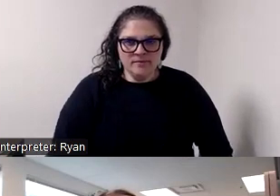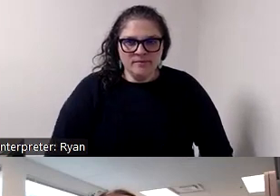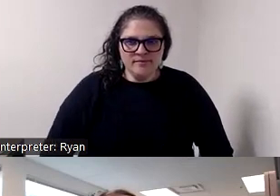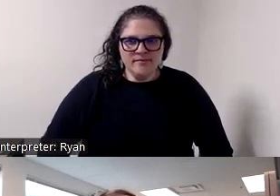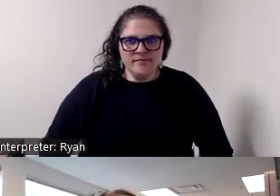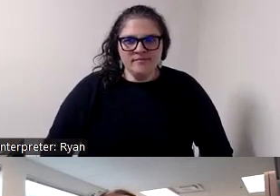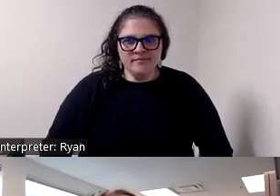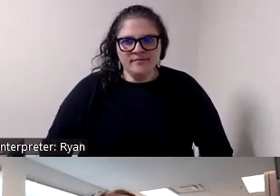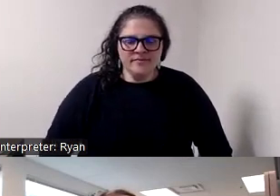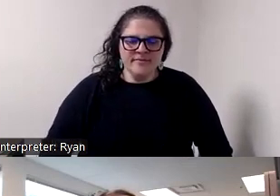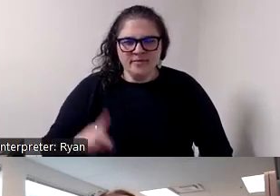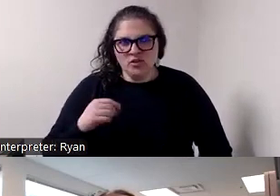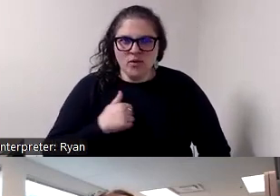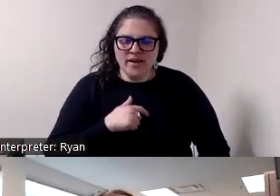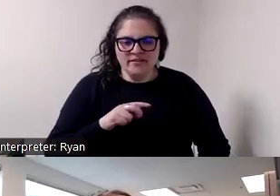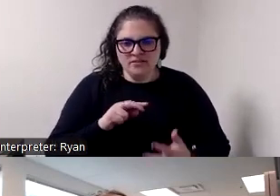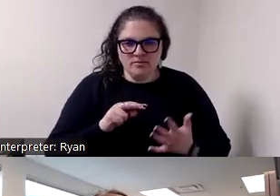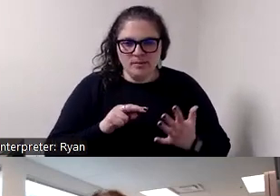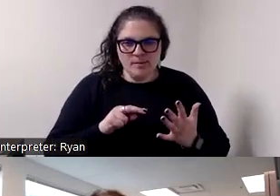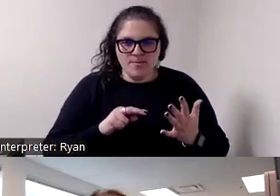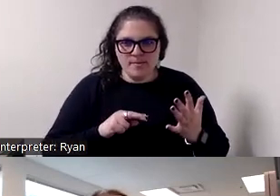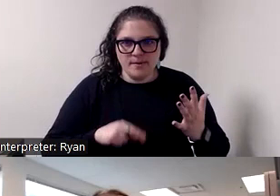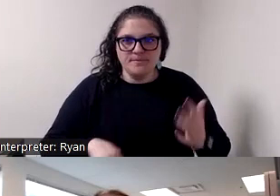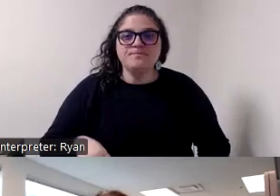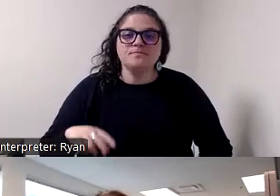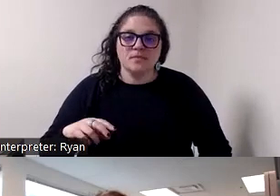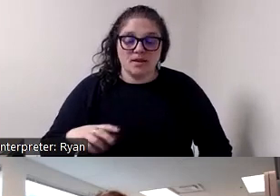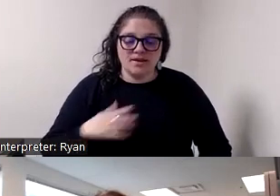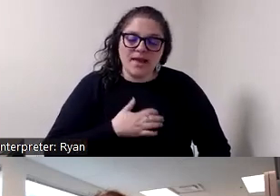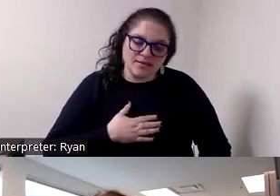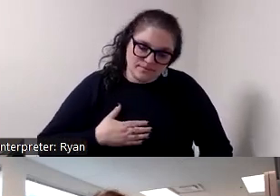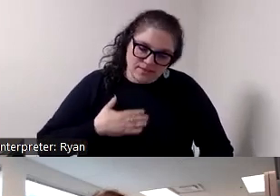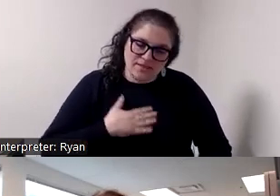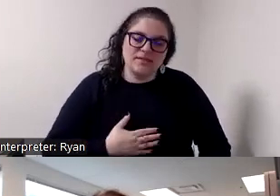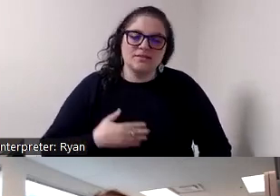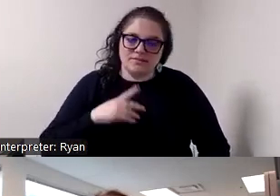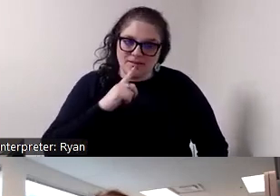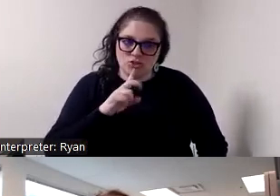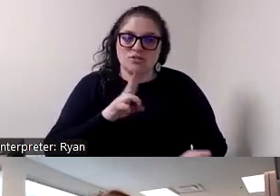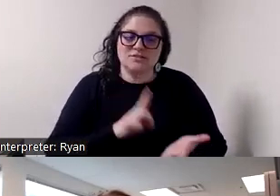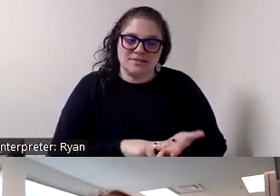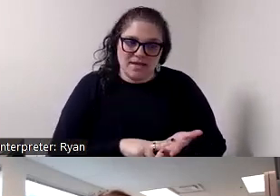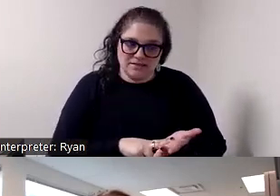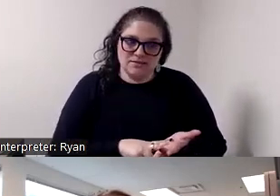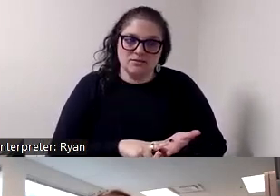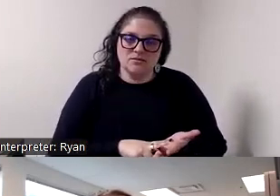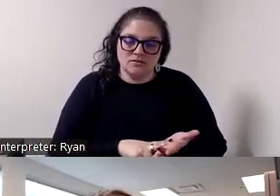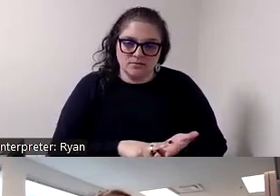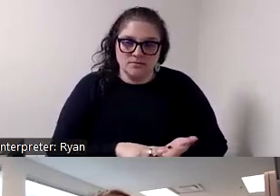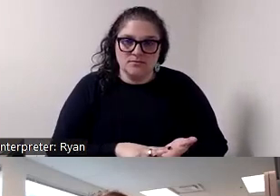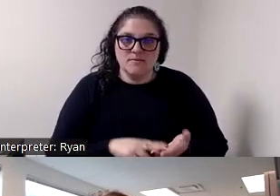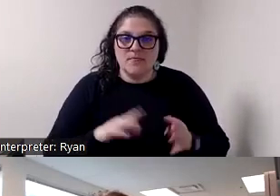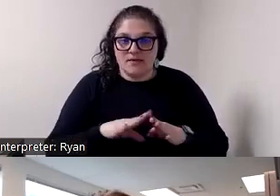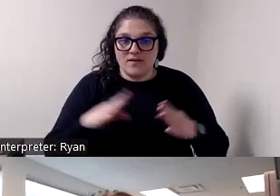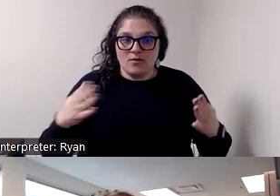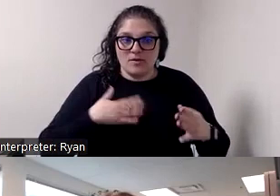do we attach the lease slip after a VRM has signed the lease? Yes, please make sure that it is signed. If I opened up my